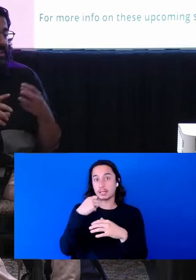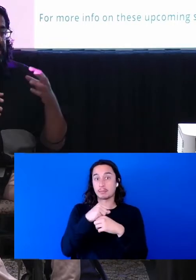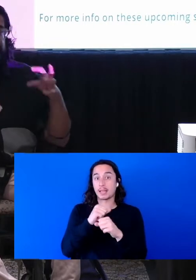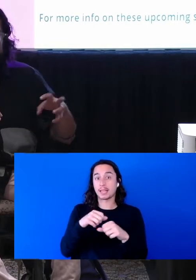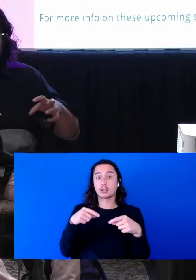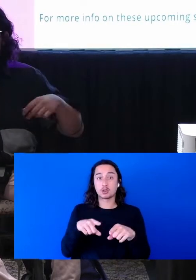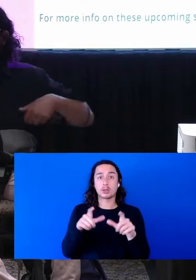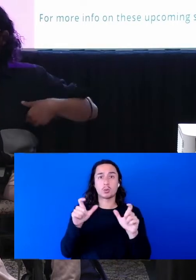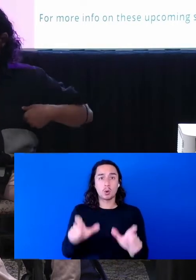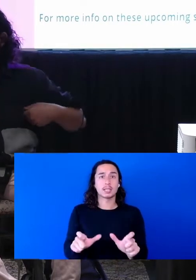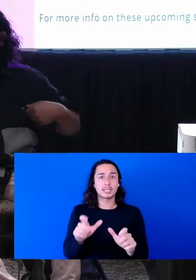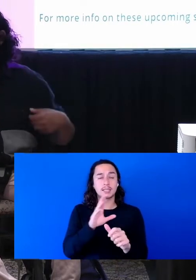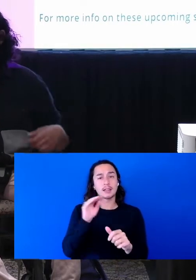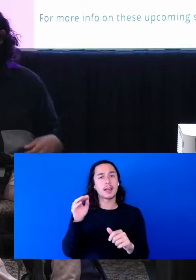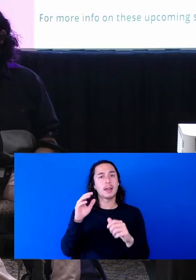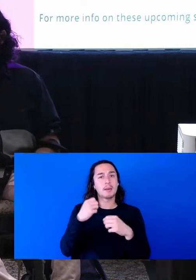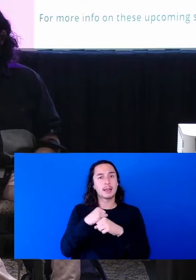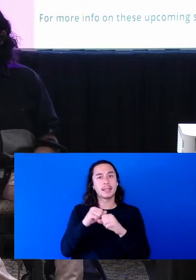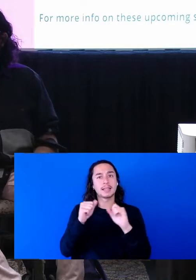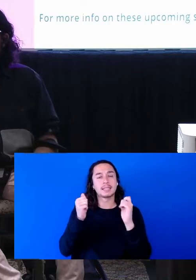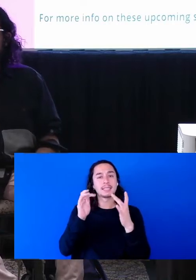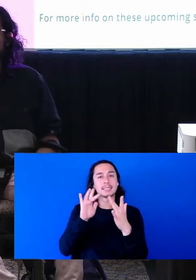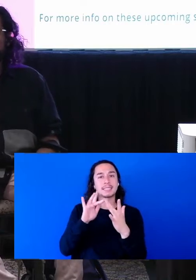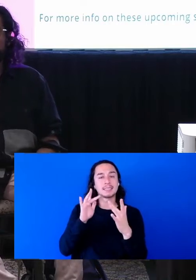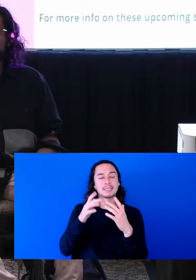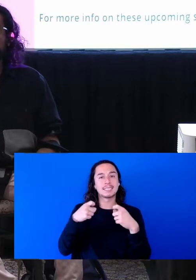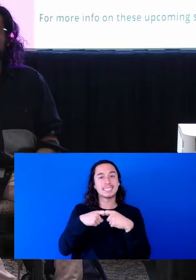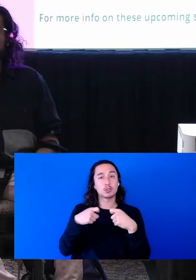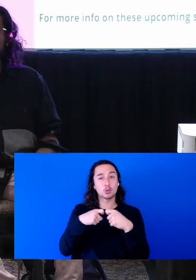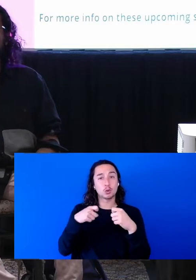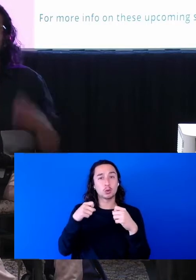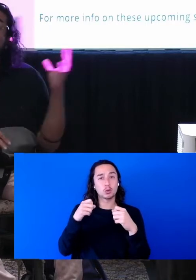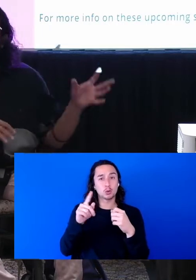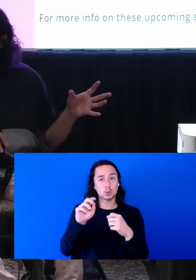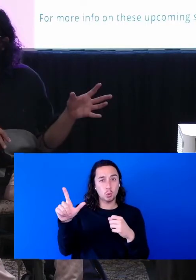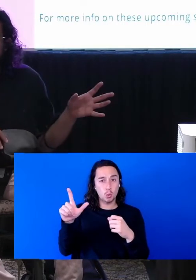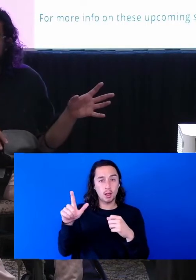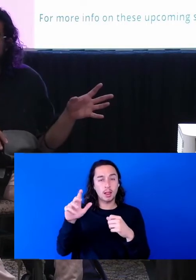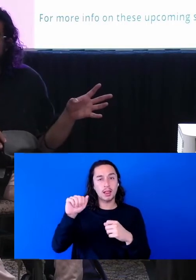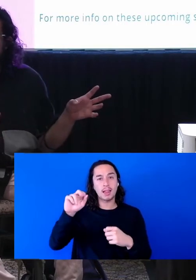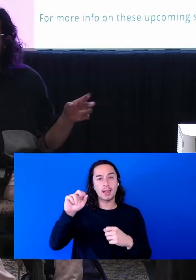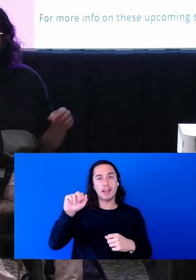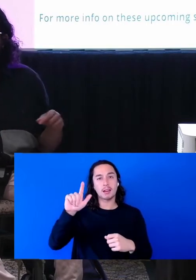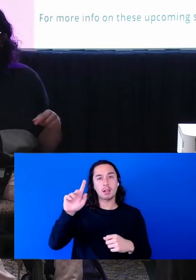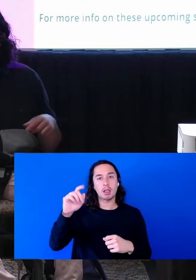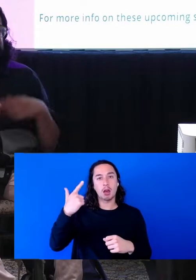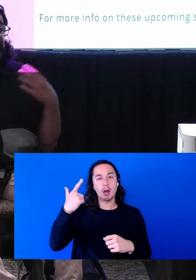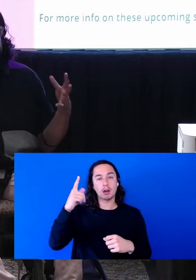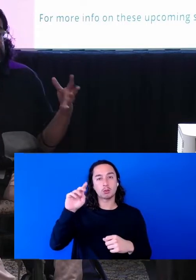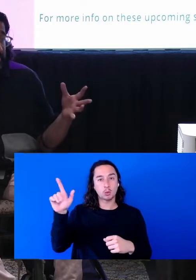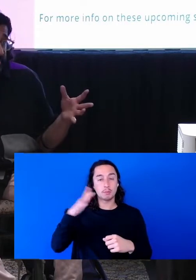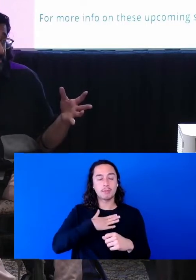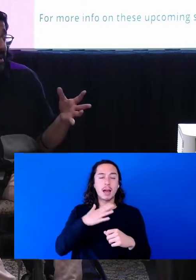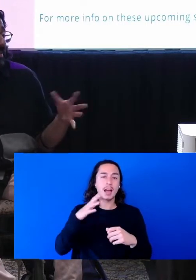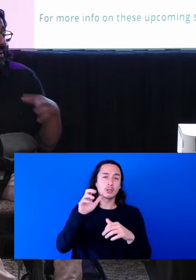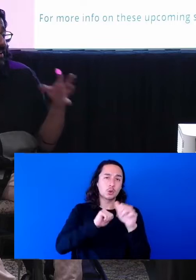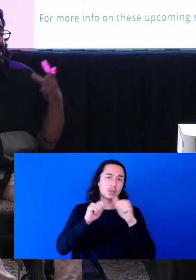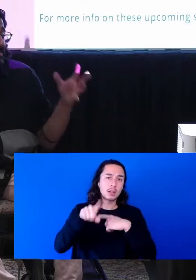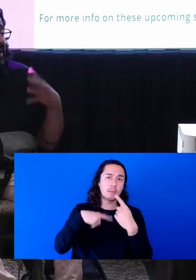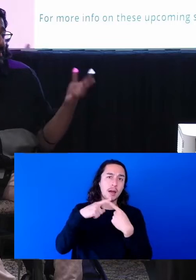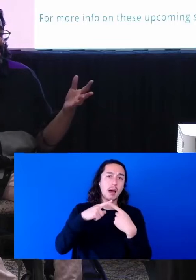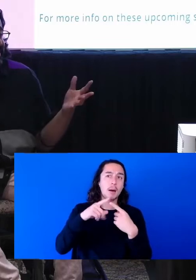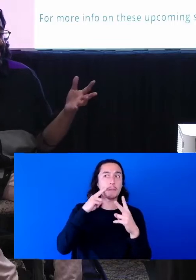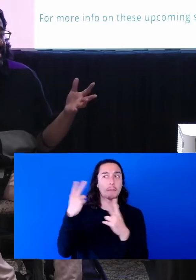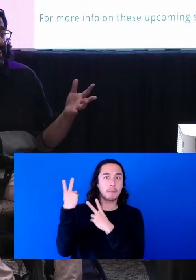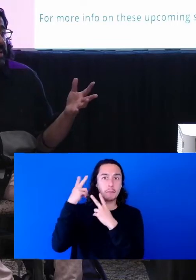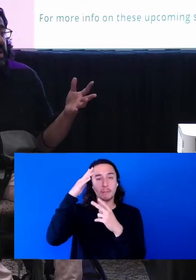we're making with digital tools and analog tools, for me it's real, even though my show is about memory, and it's about being 5 years old and my mom, like